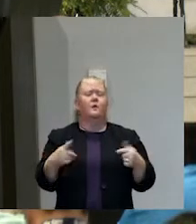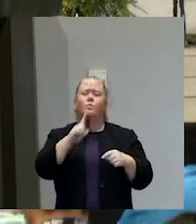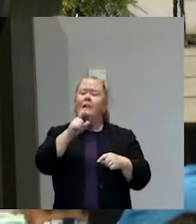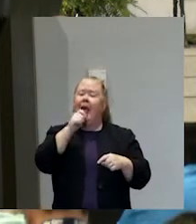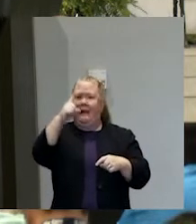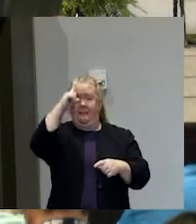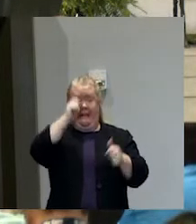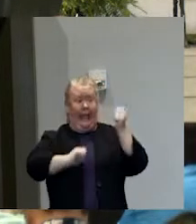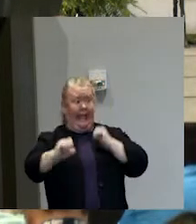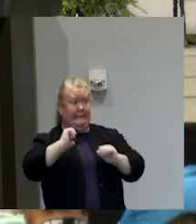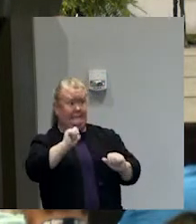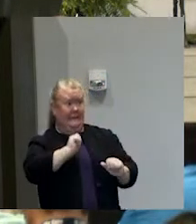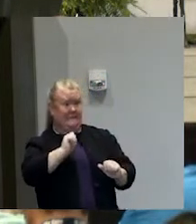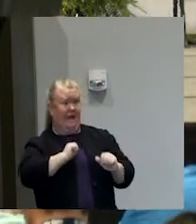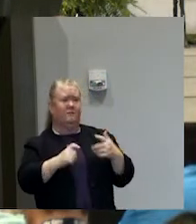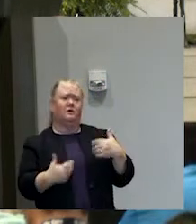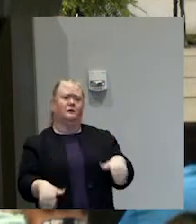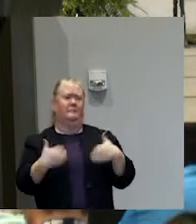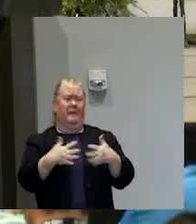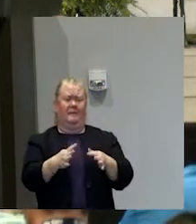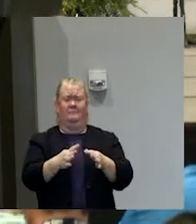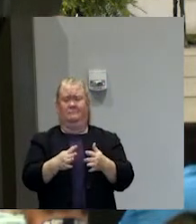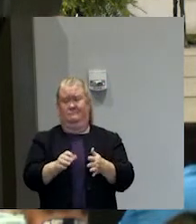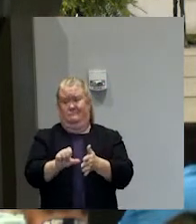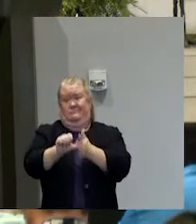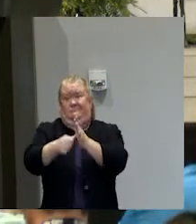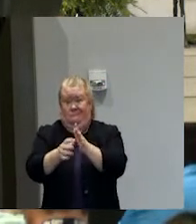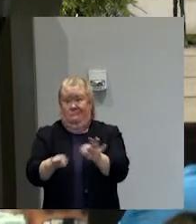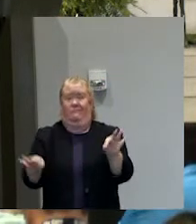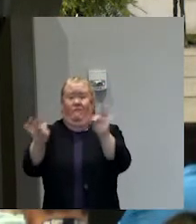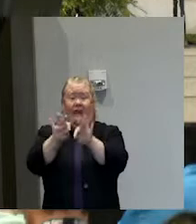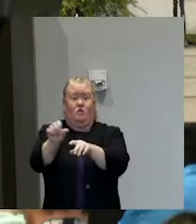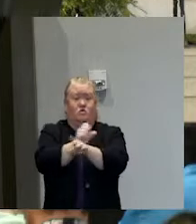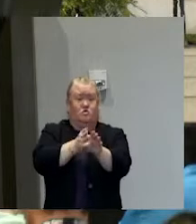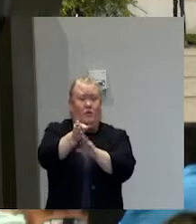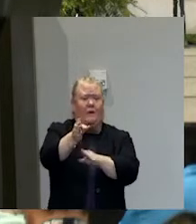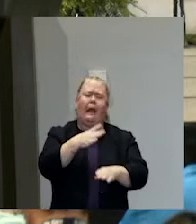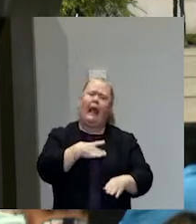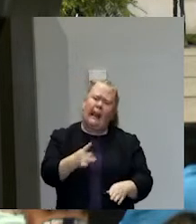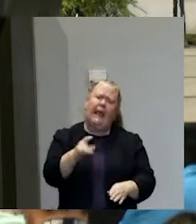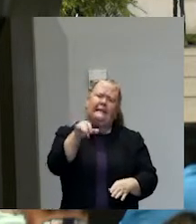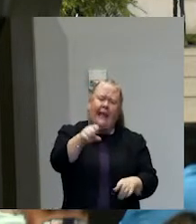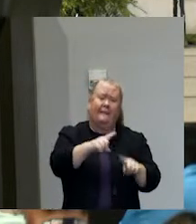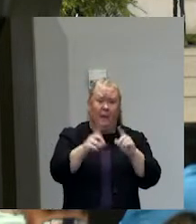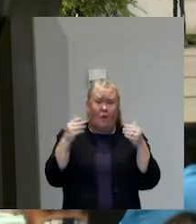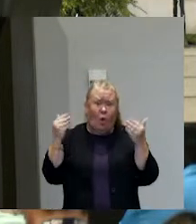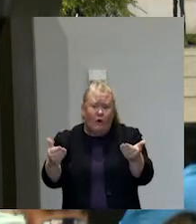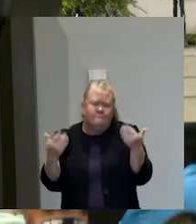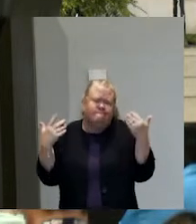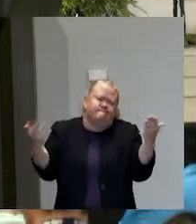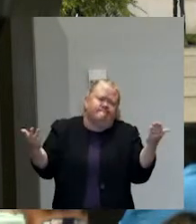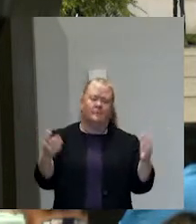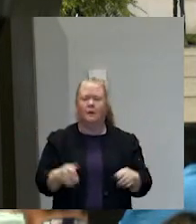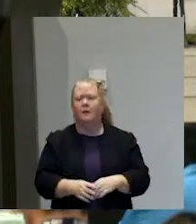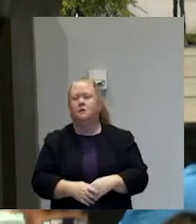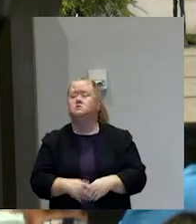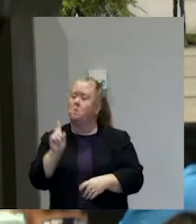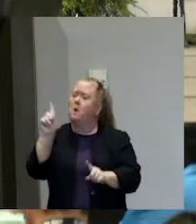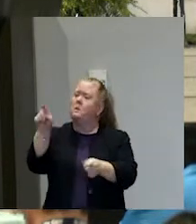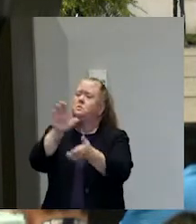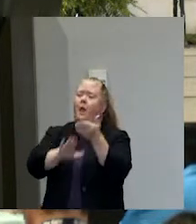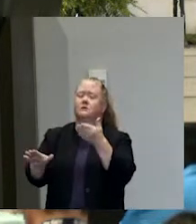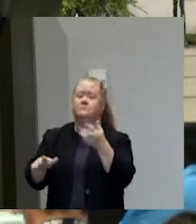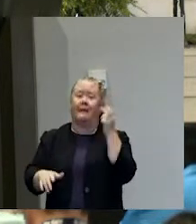acting to be a viable career for me. It was something that I liked doing, but I didn't know if I should go forward. And I got to college, and my best friend